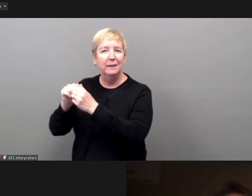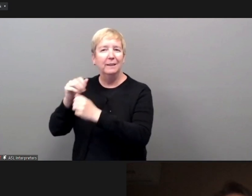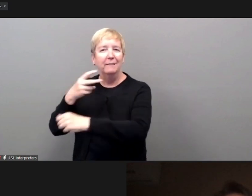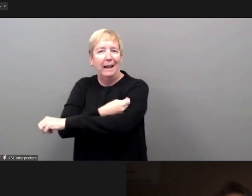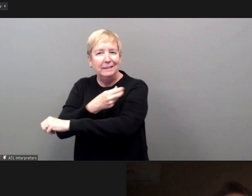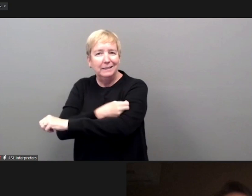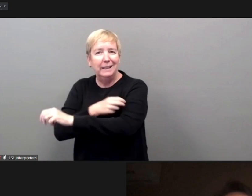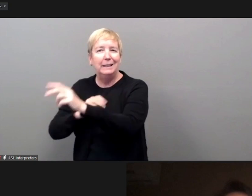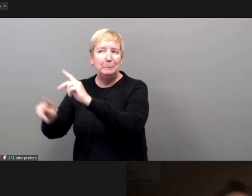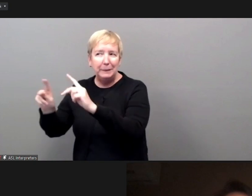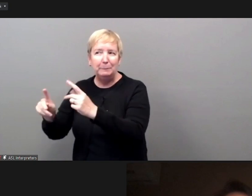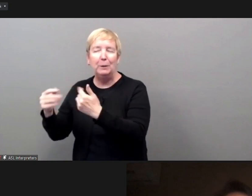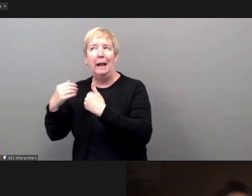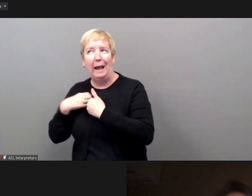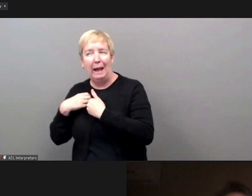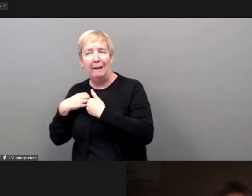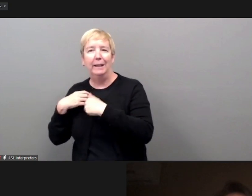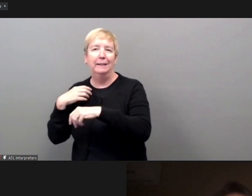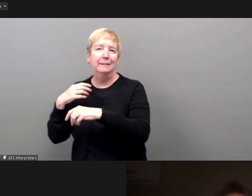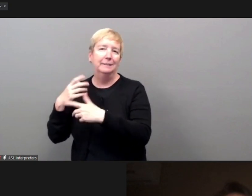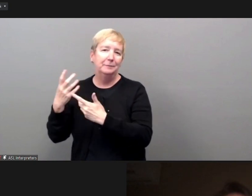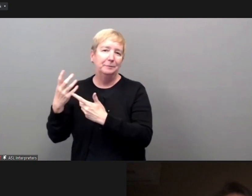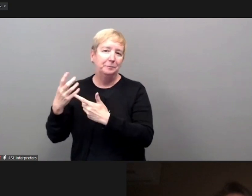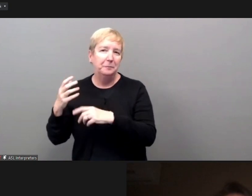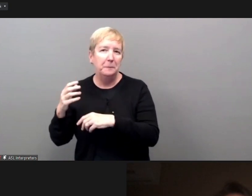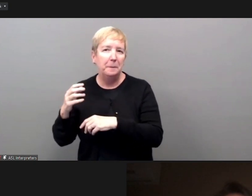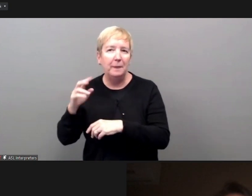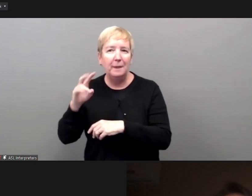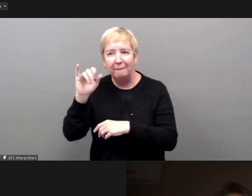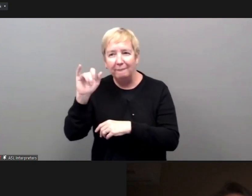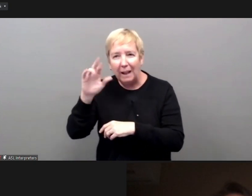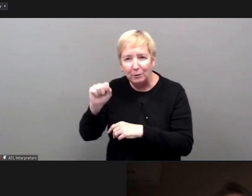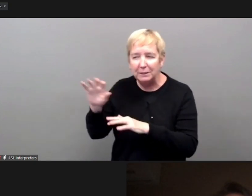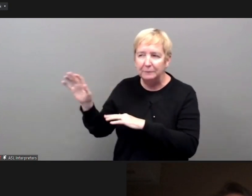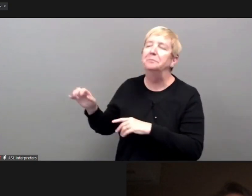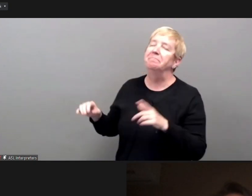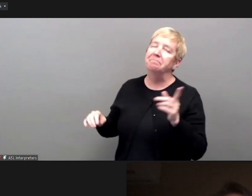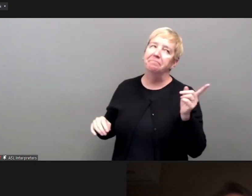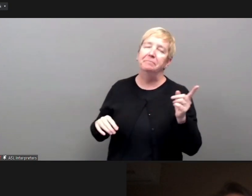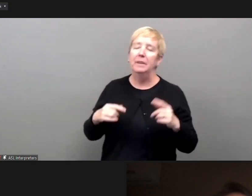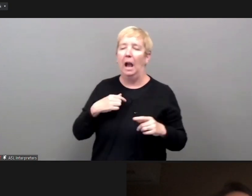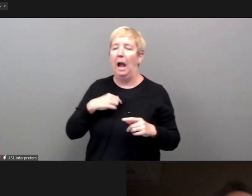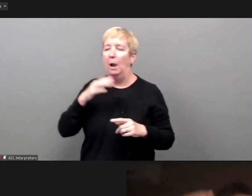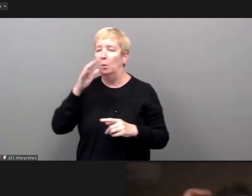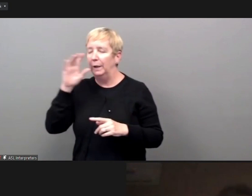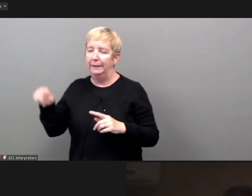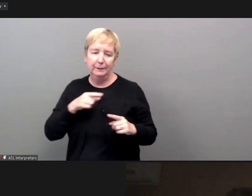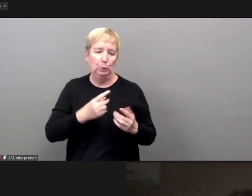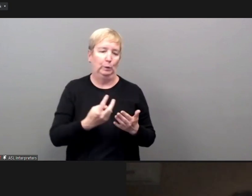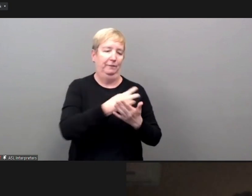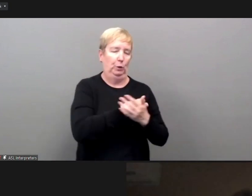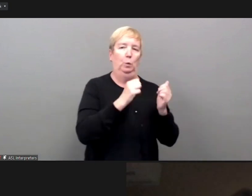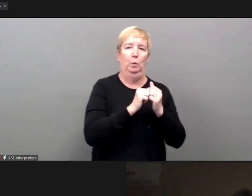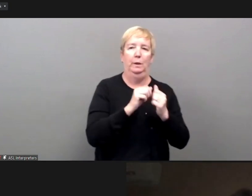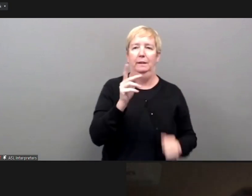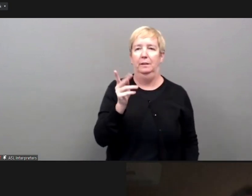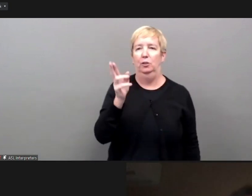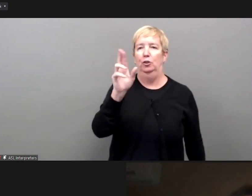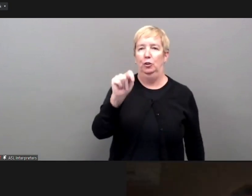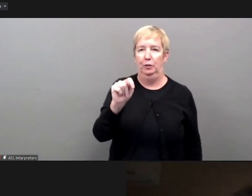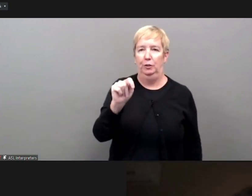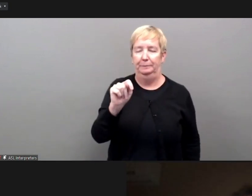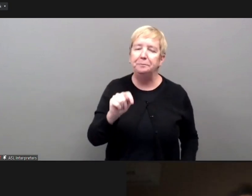potentially harboring and communicating COVID. I'll circle back with Kurt. I think when we talk at this press conference